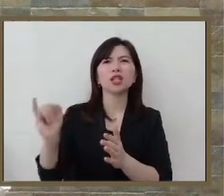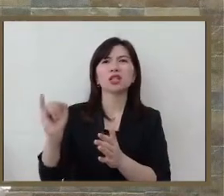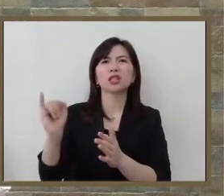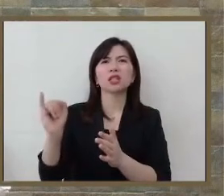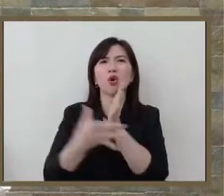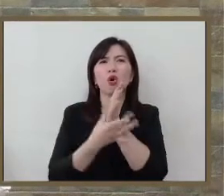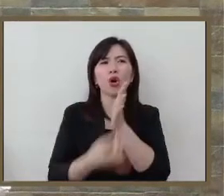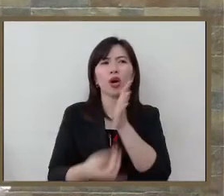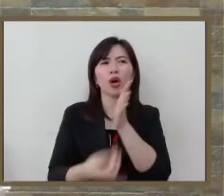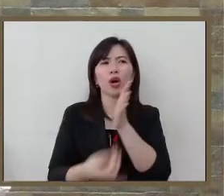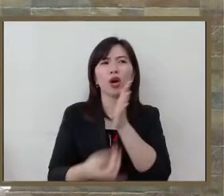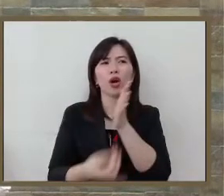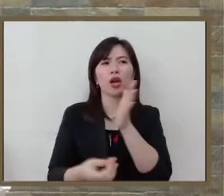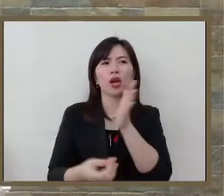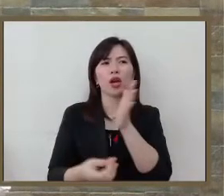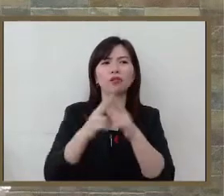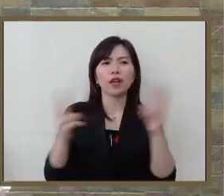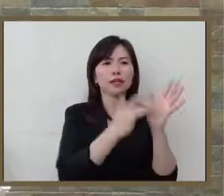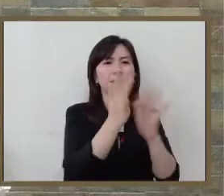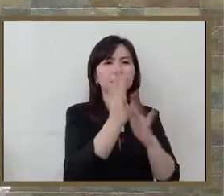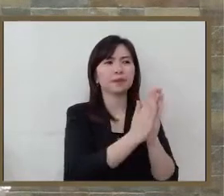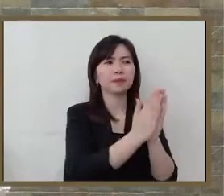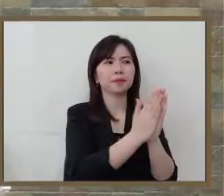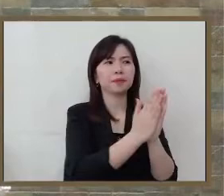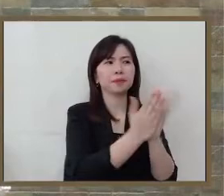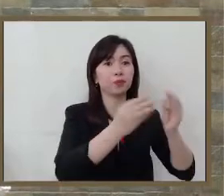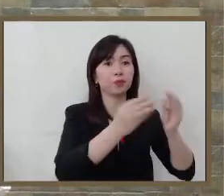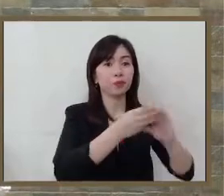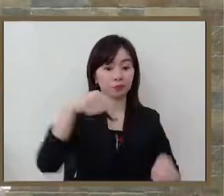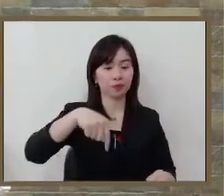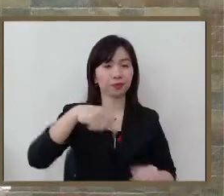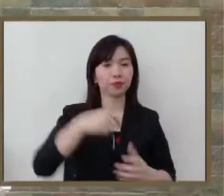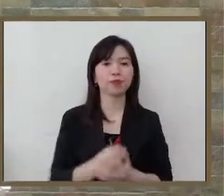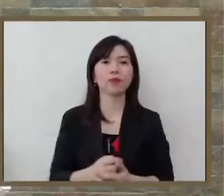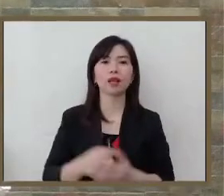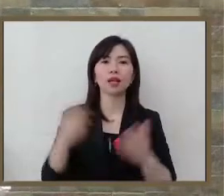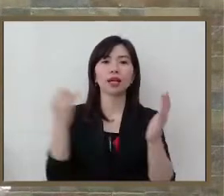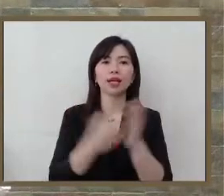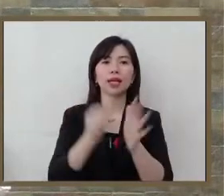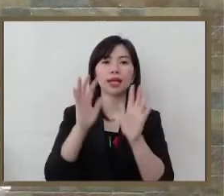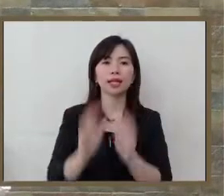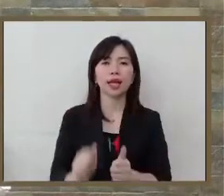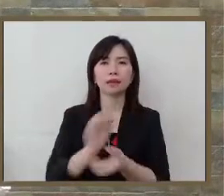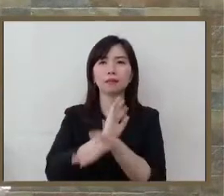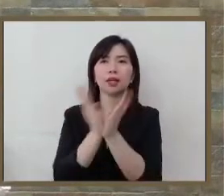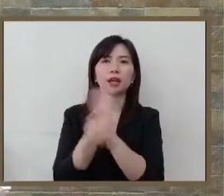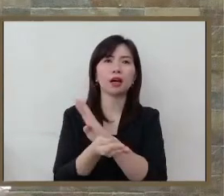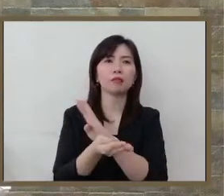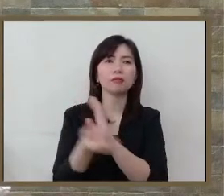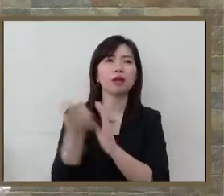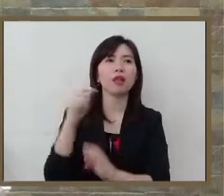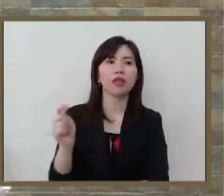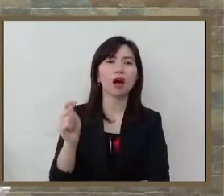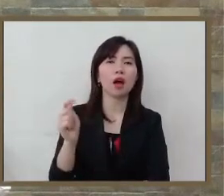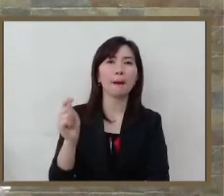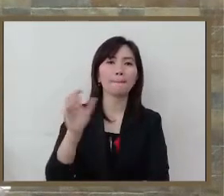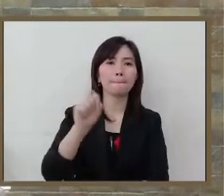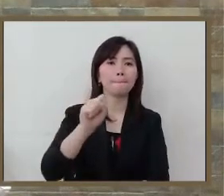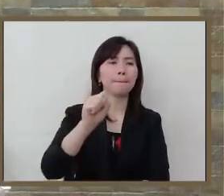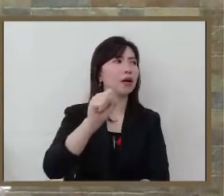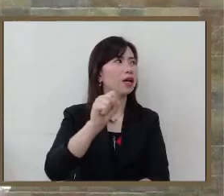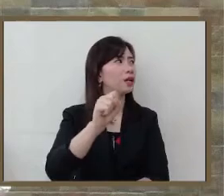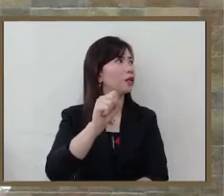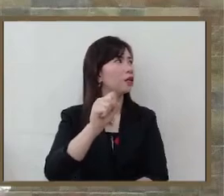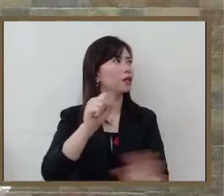Maraming pakinabang ang oil during Bible times. For example, it can be the source of their income. It can be the source of